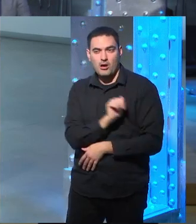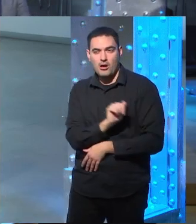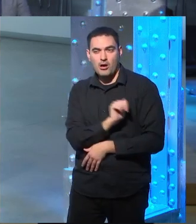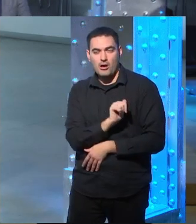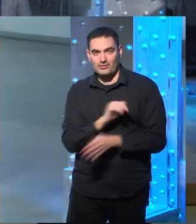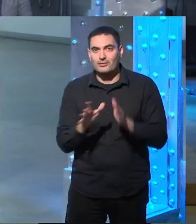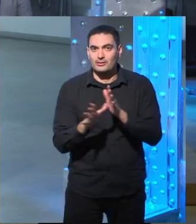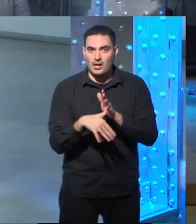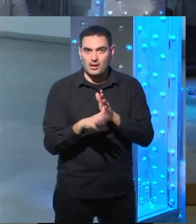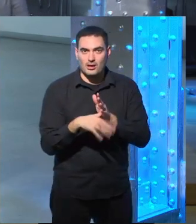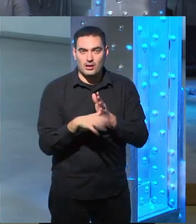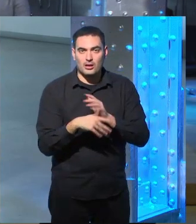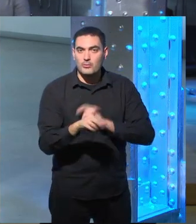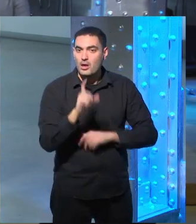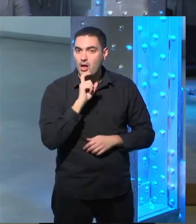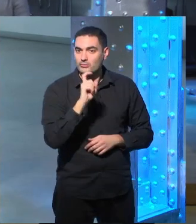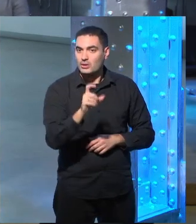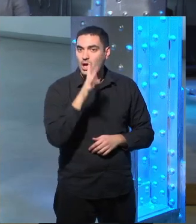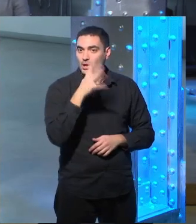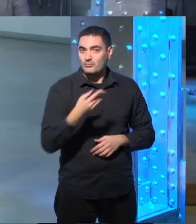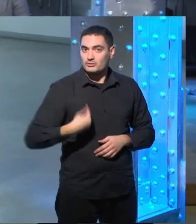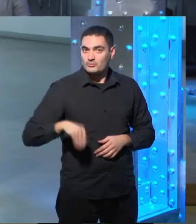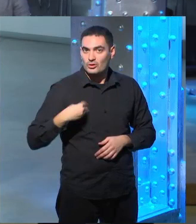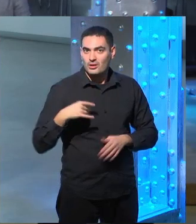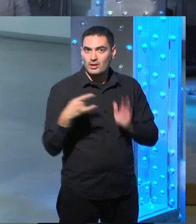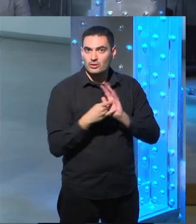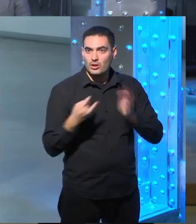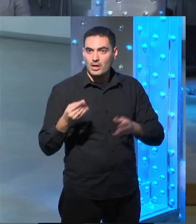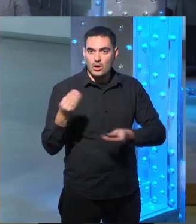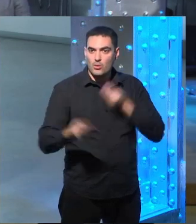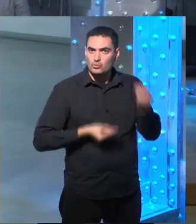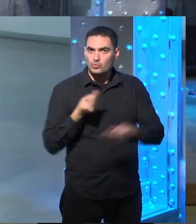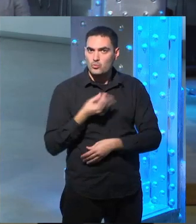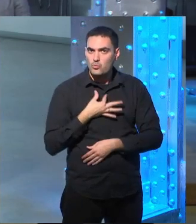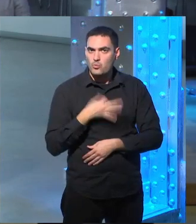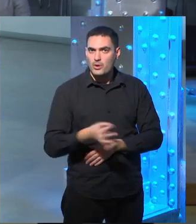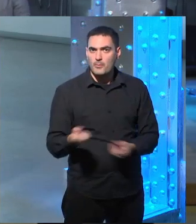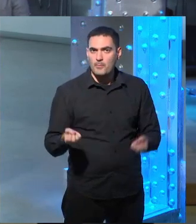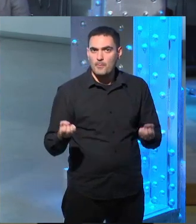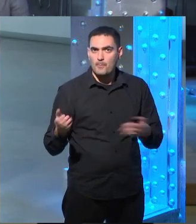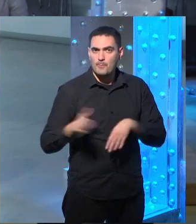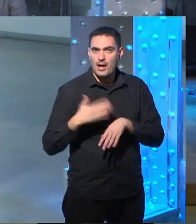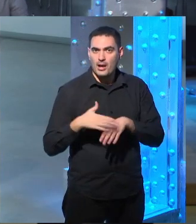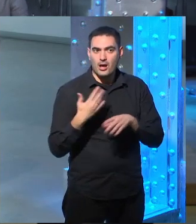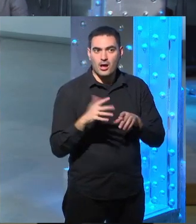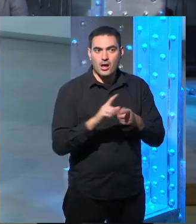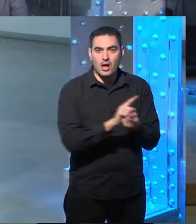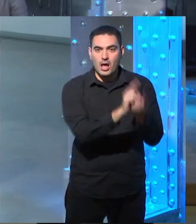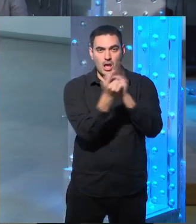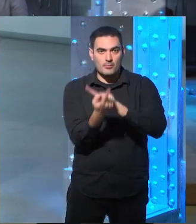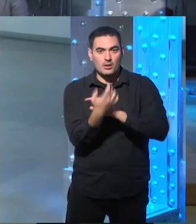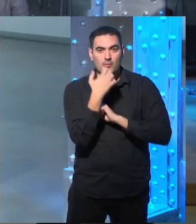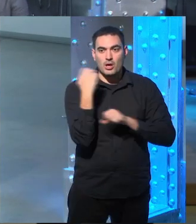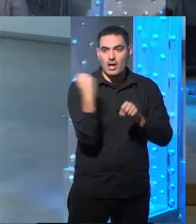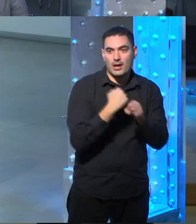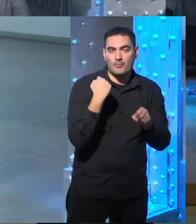are expecting, they will perhaps take some time to arrive, but there are available technologies right now that can